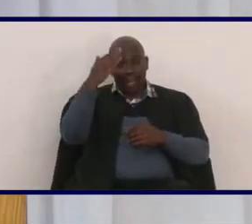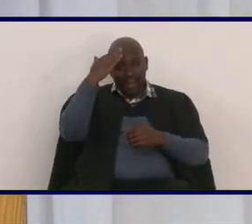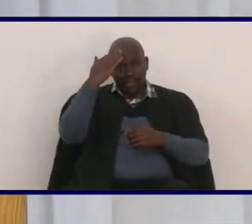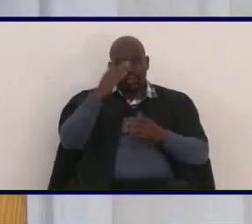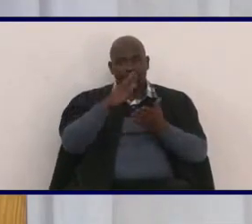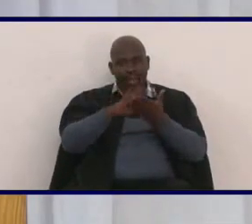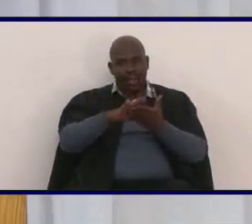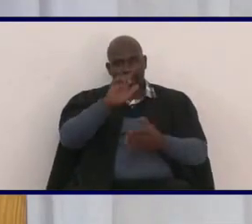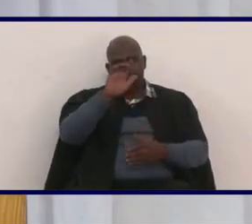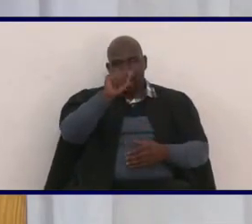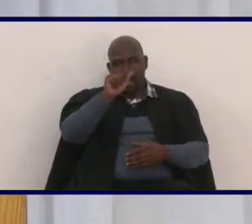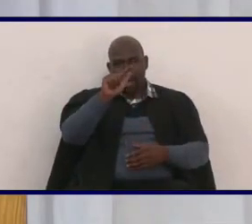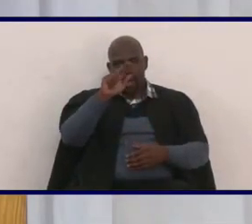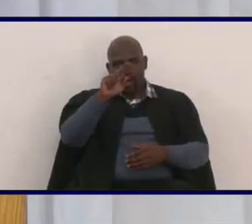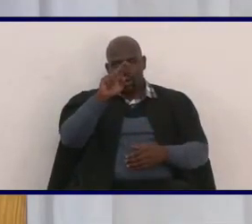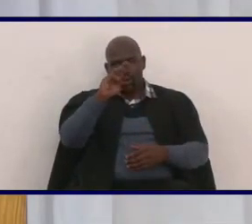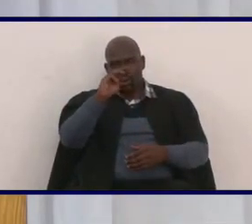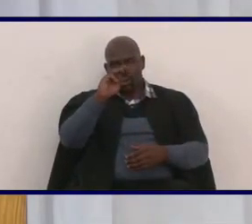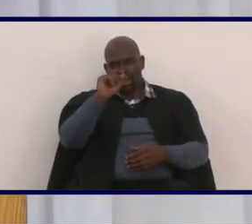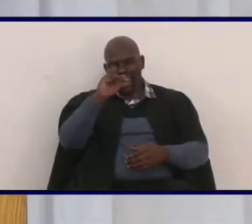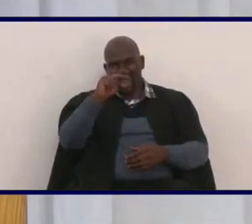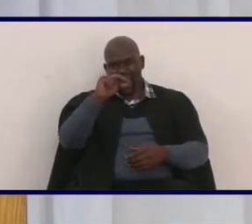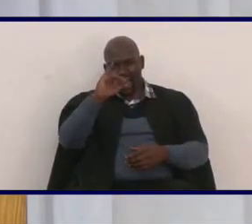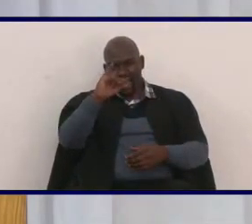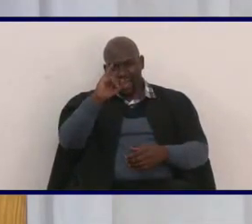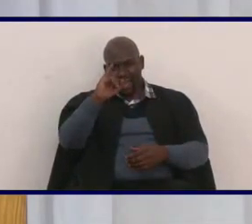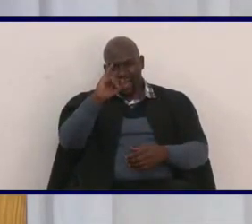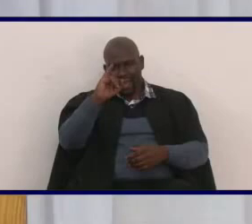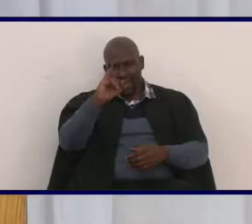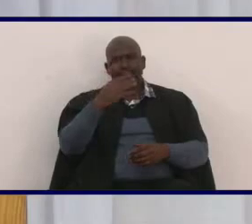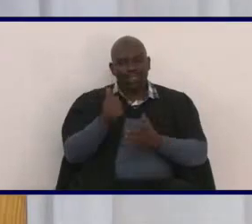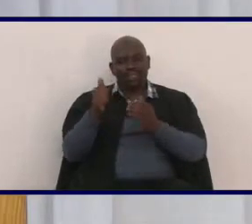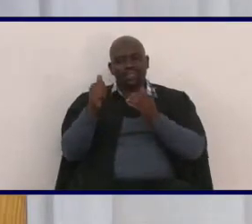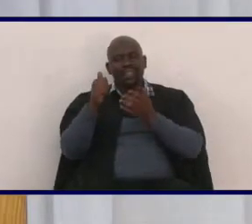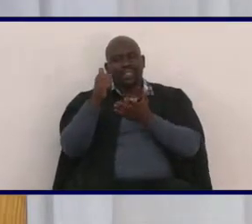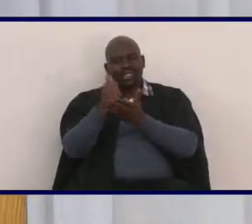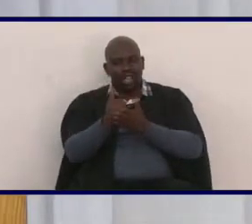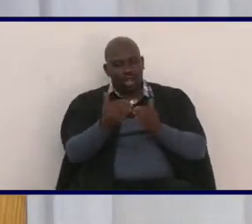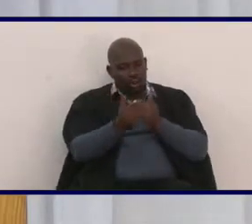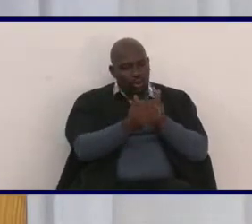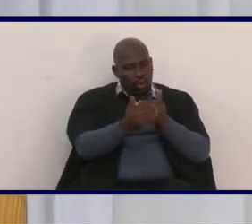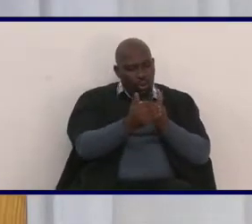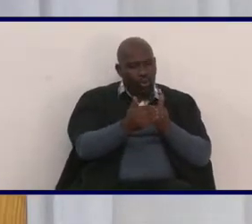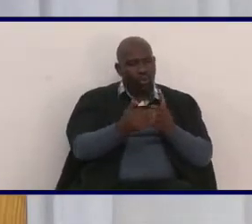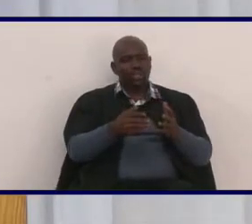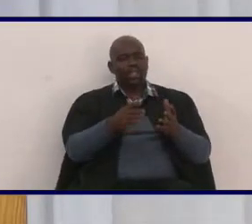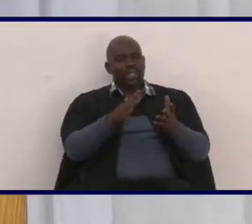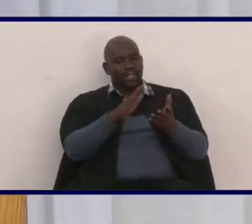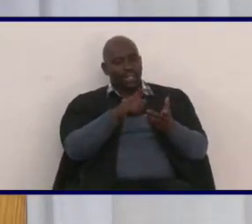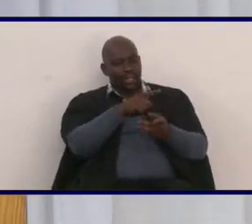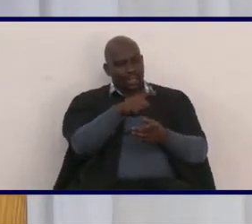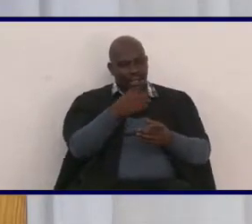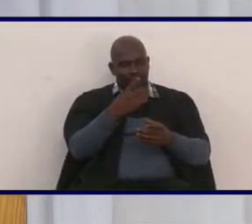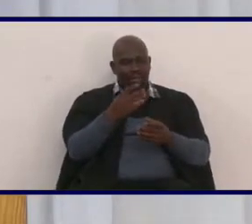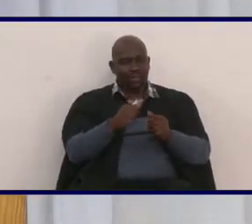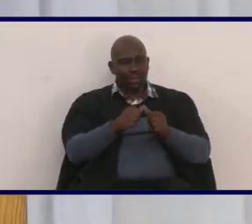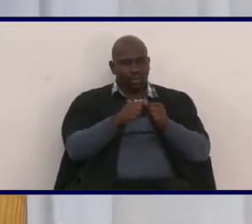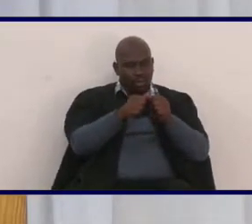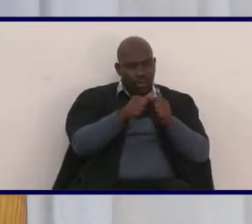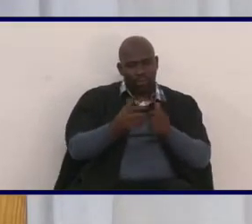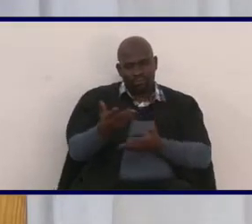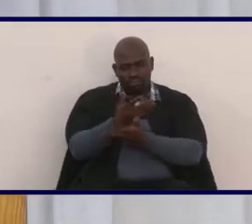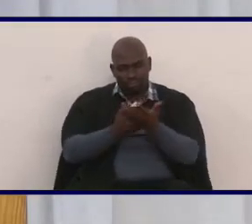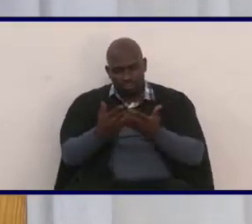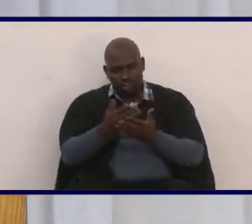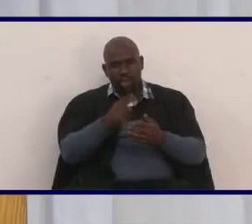close and further make the humanities, in conversation with the sciences, the center of our conceptions of